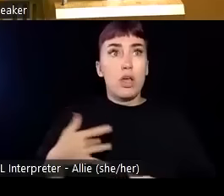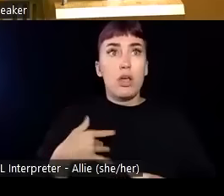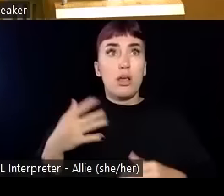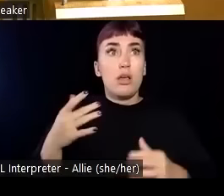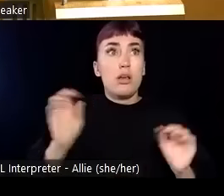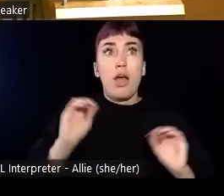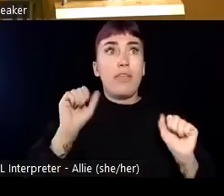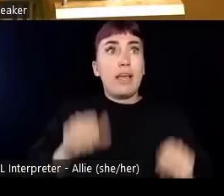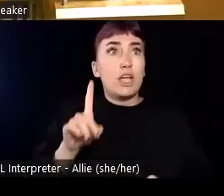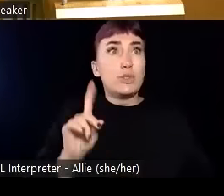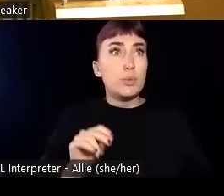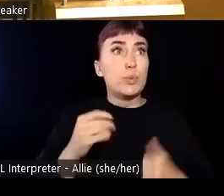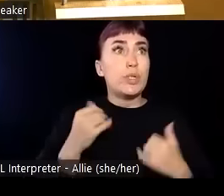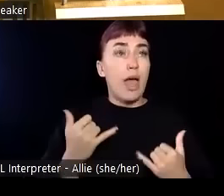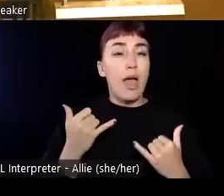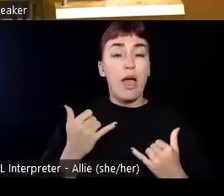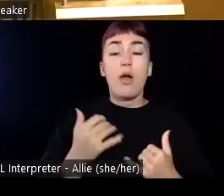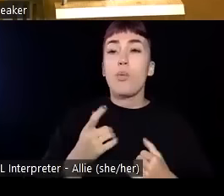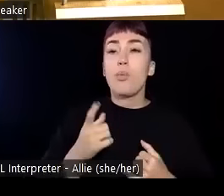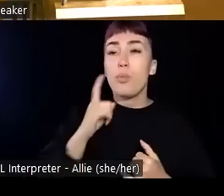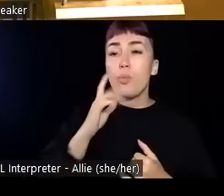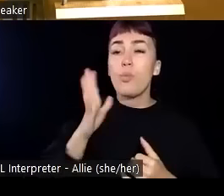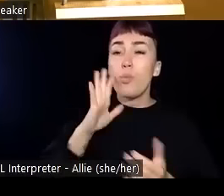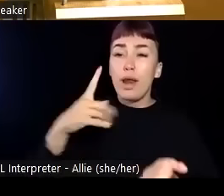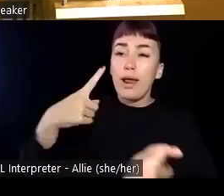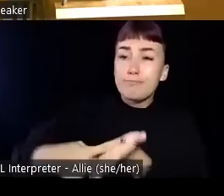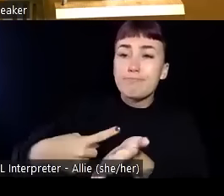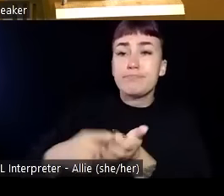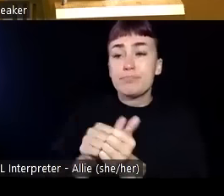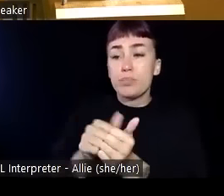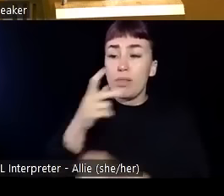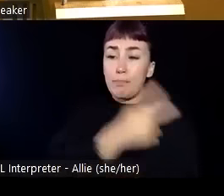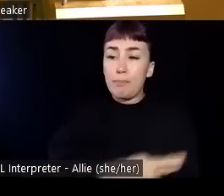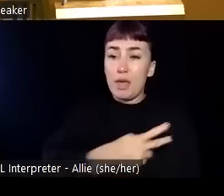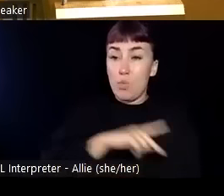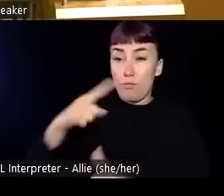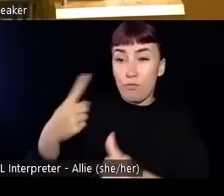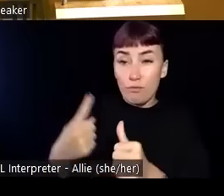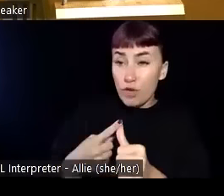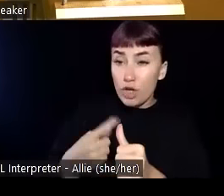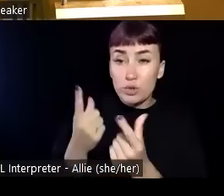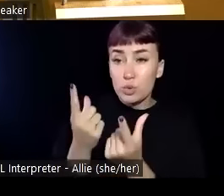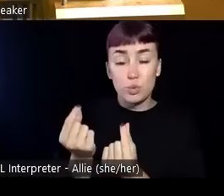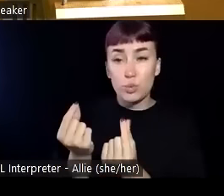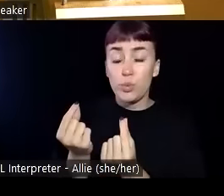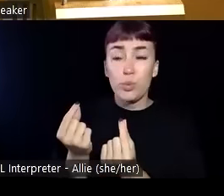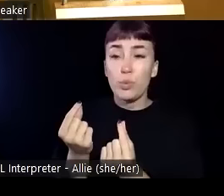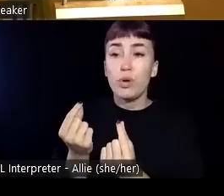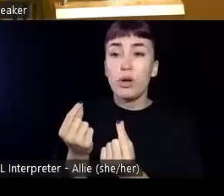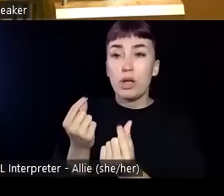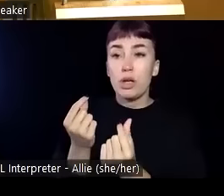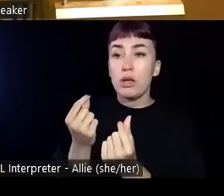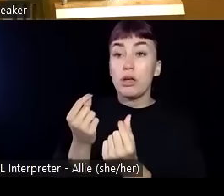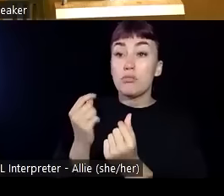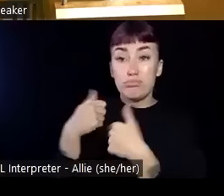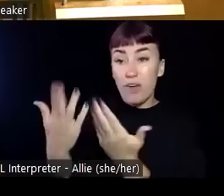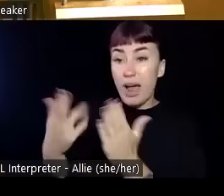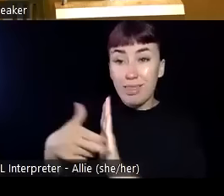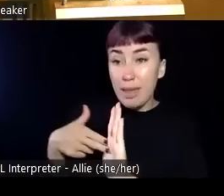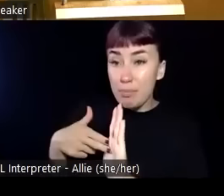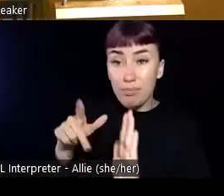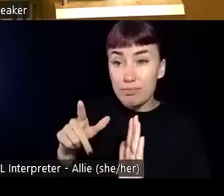can do. And so when I talk to patients, what I first do is give it a label, which I think